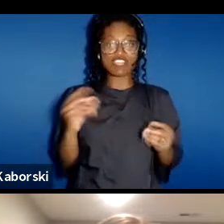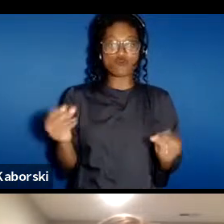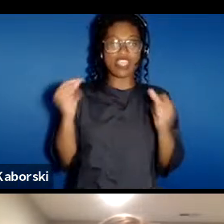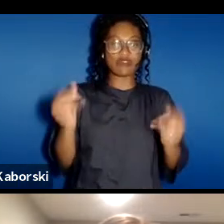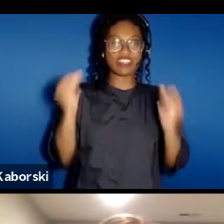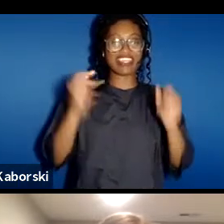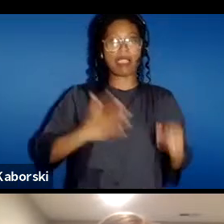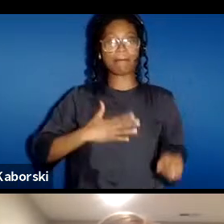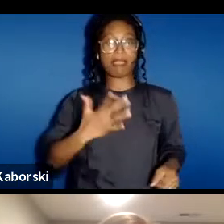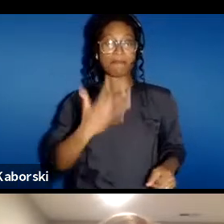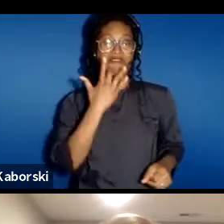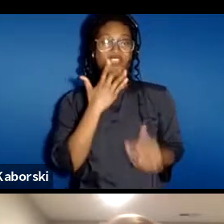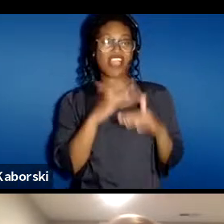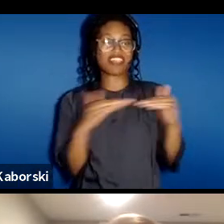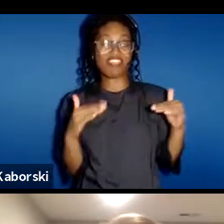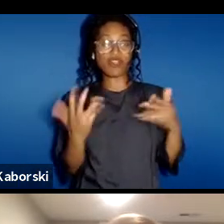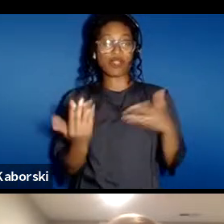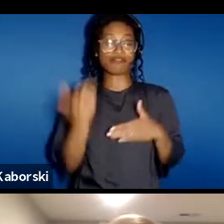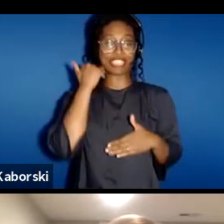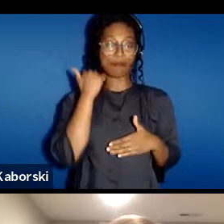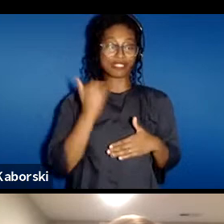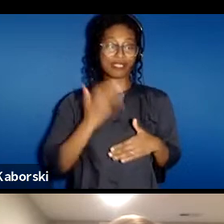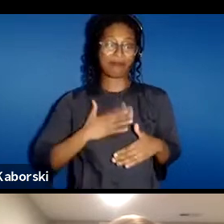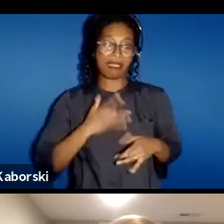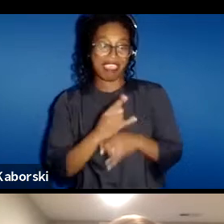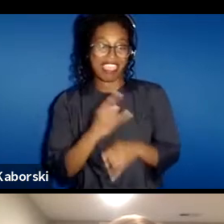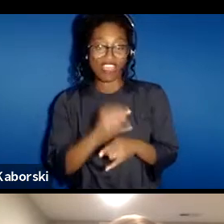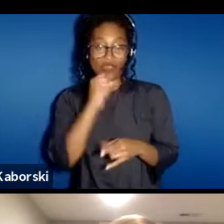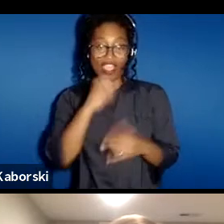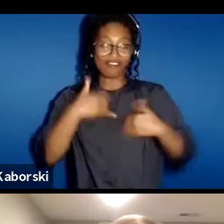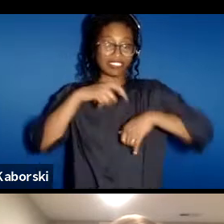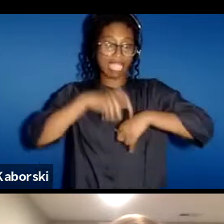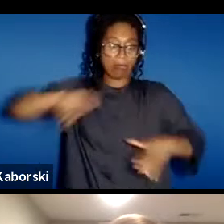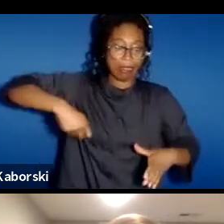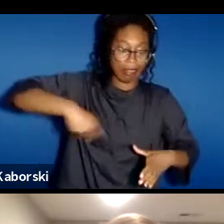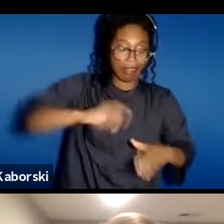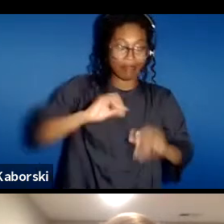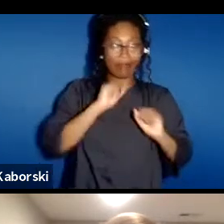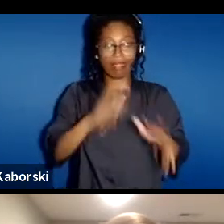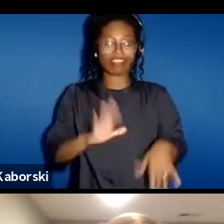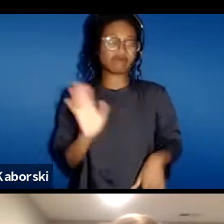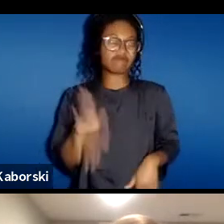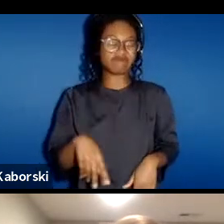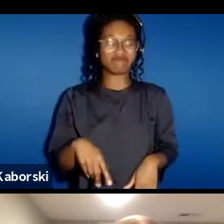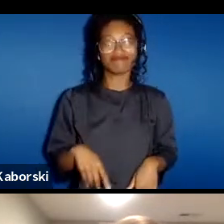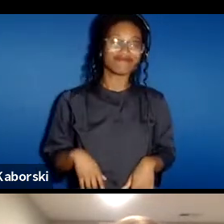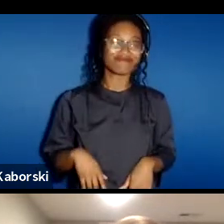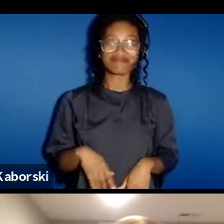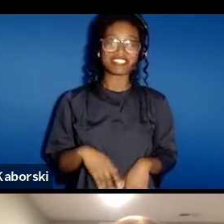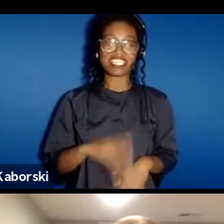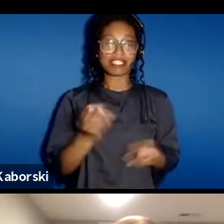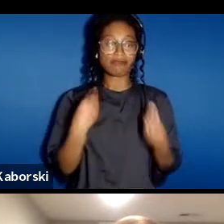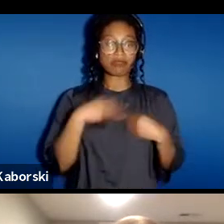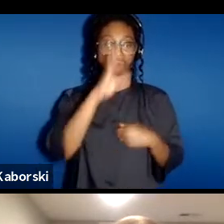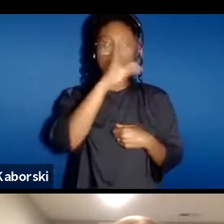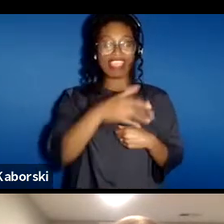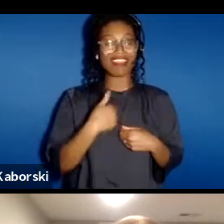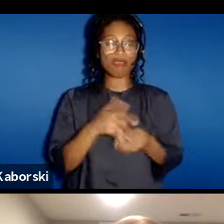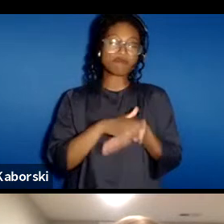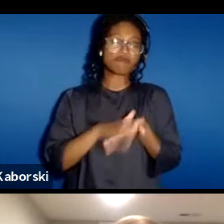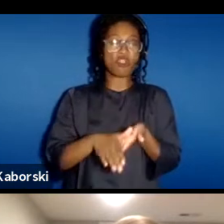my preferred level of consumption. So I don't have time to mix a fancy cocktail. So I'm a purist.